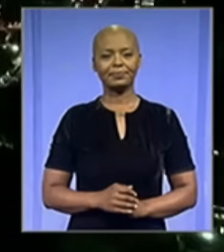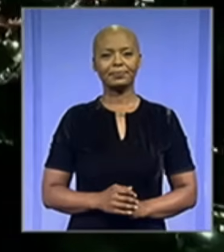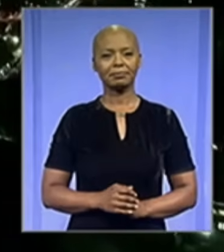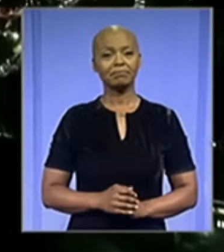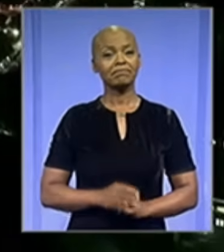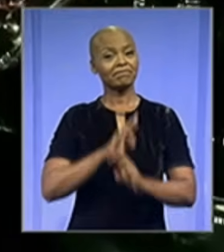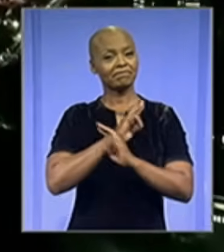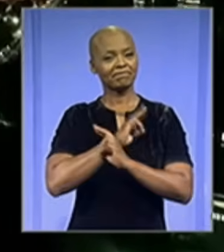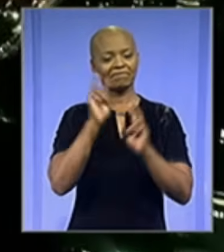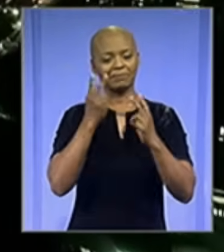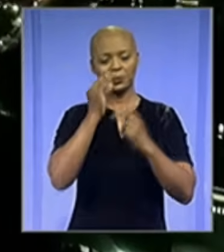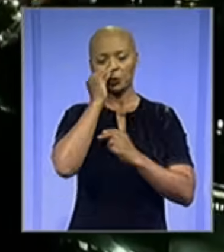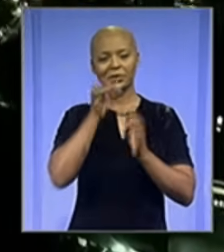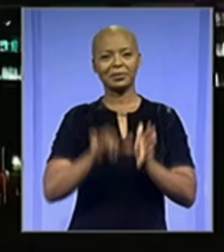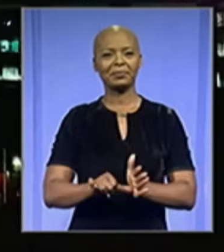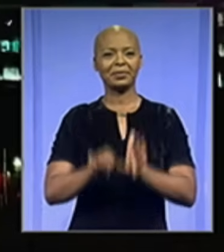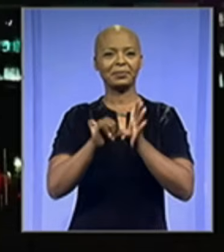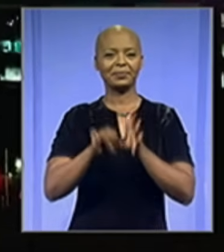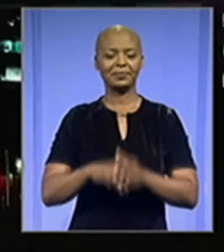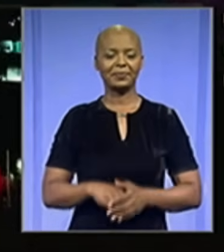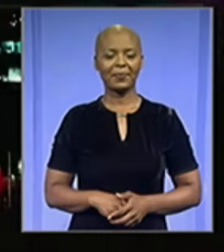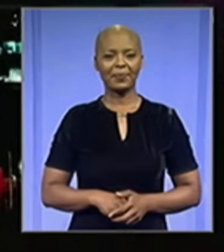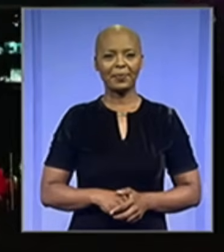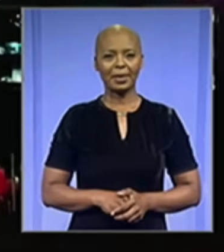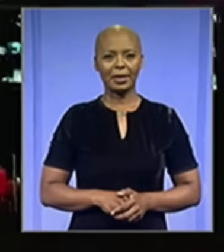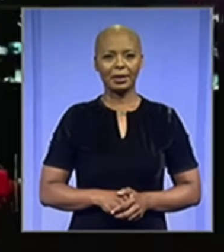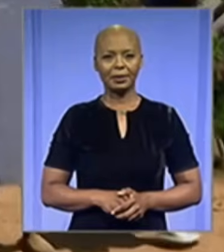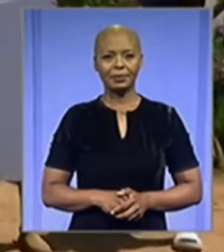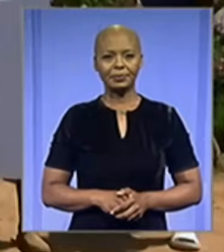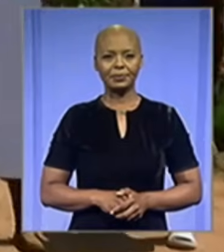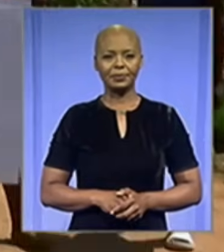A re iketle mmogo ka tshedimosetso.